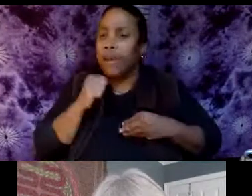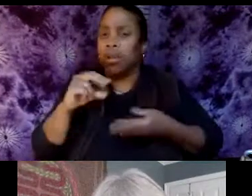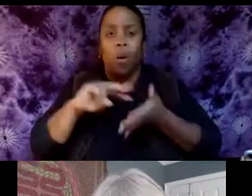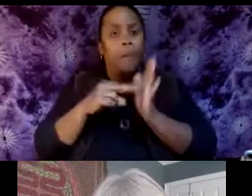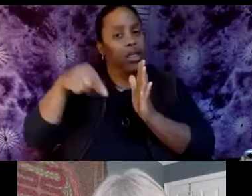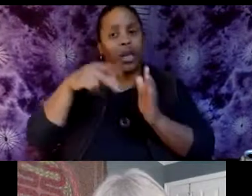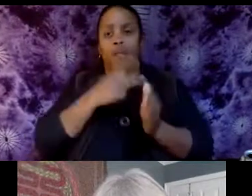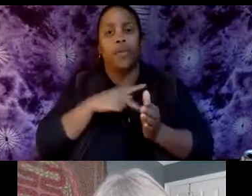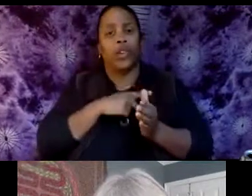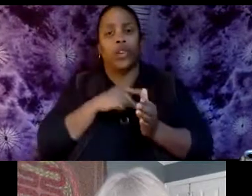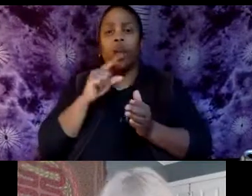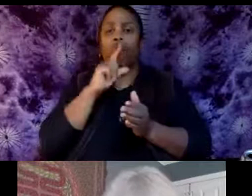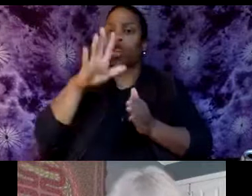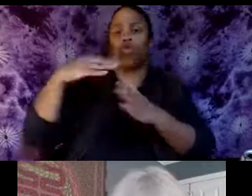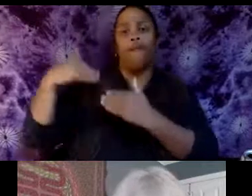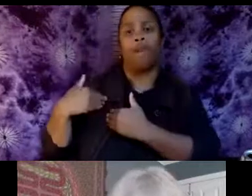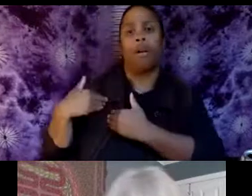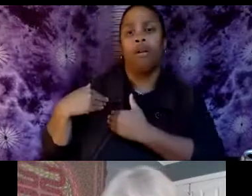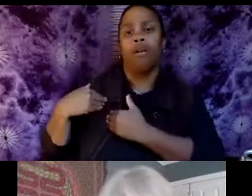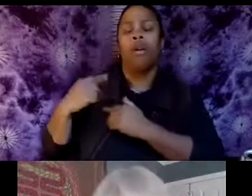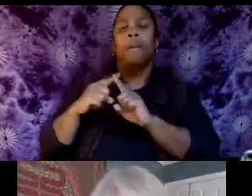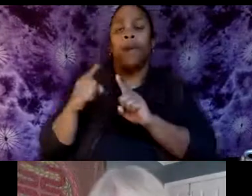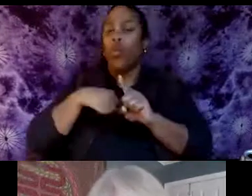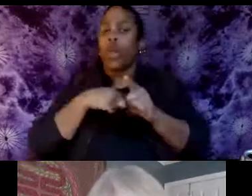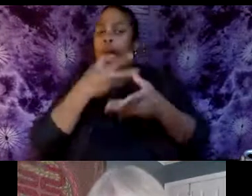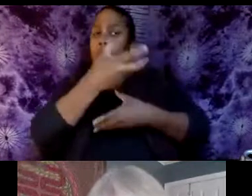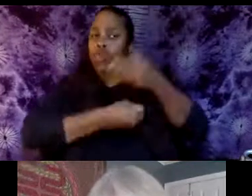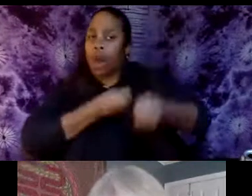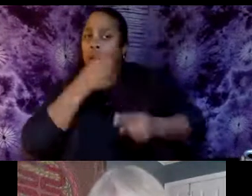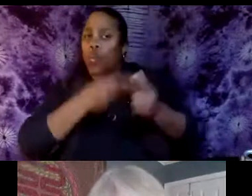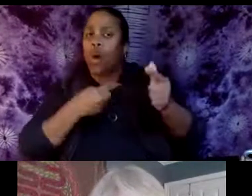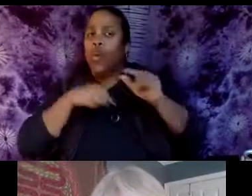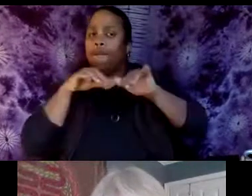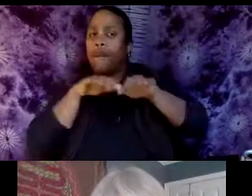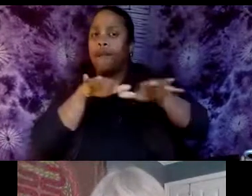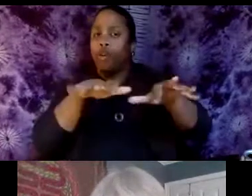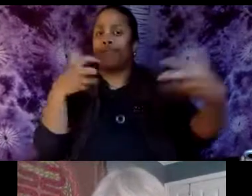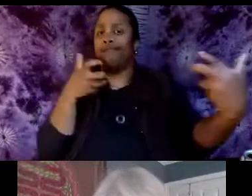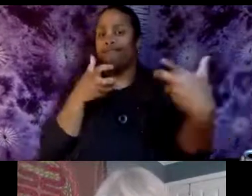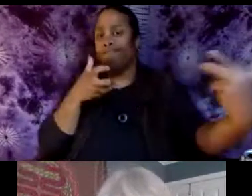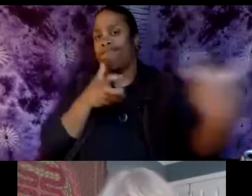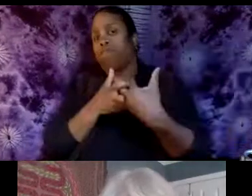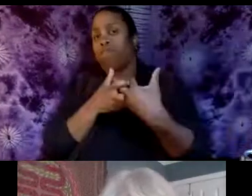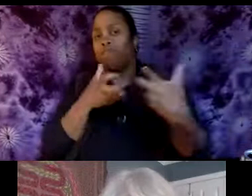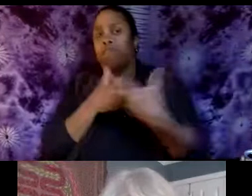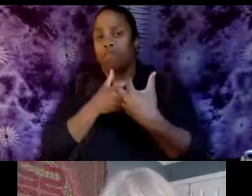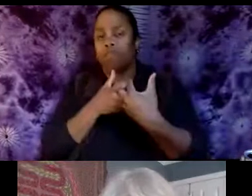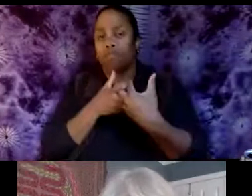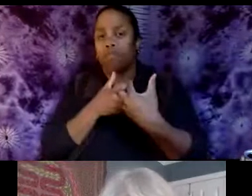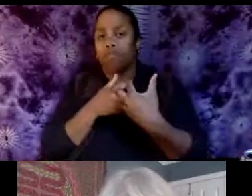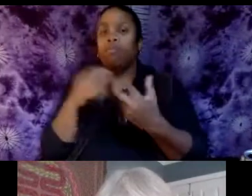not really your fault, but we do attract what we vibrate. And if you're